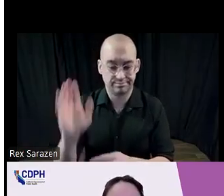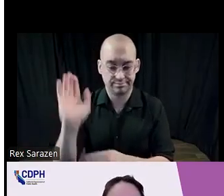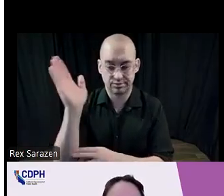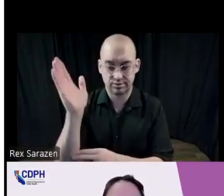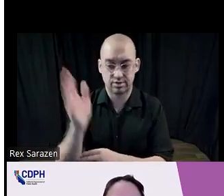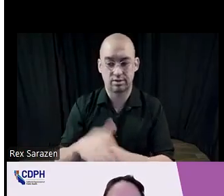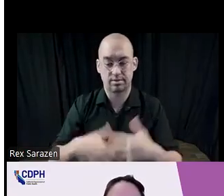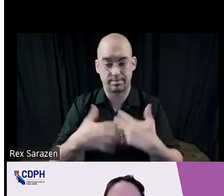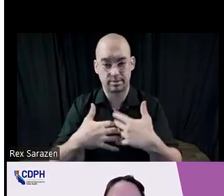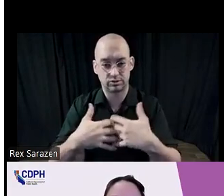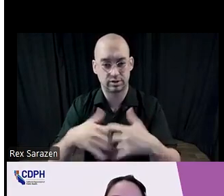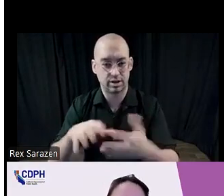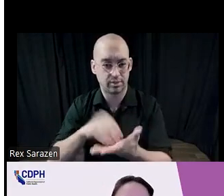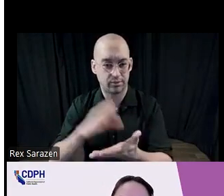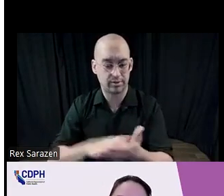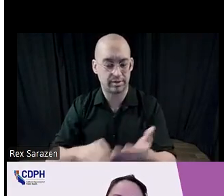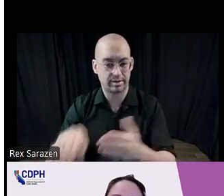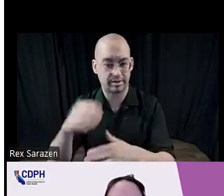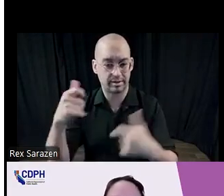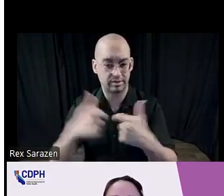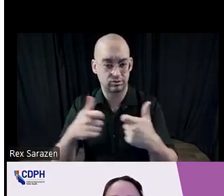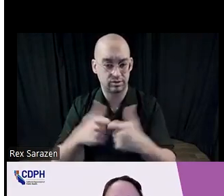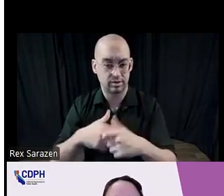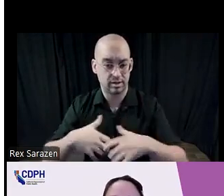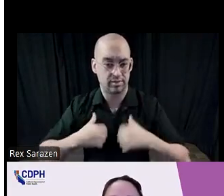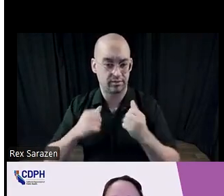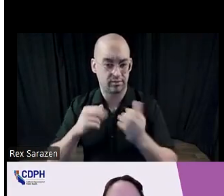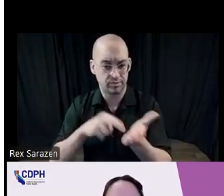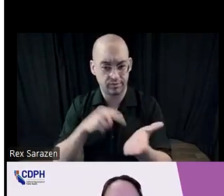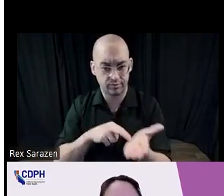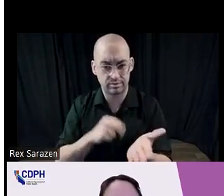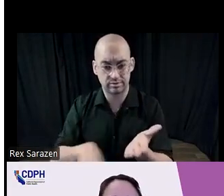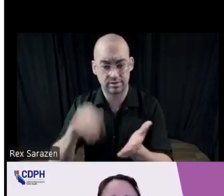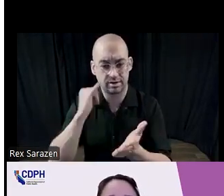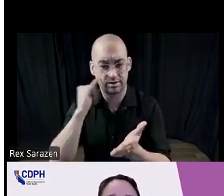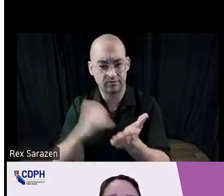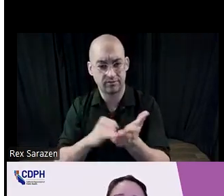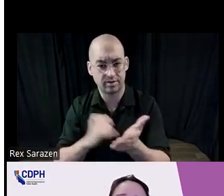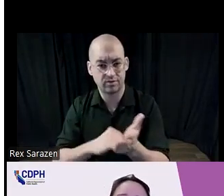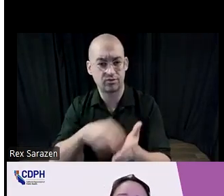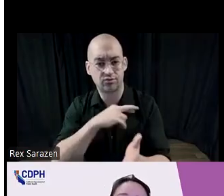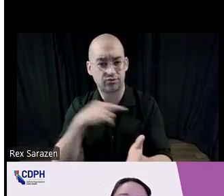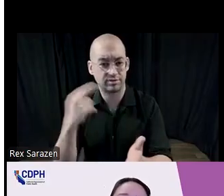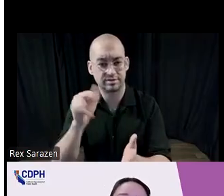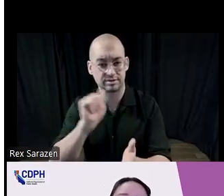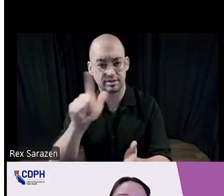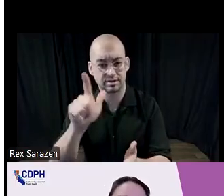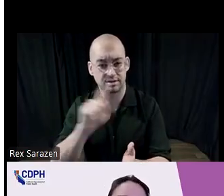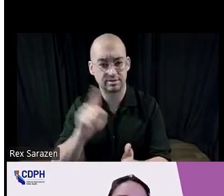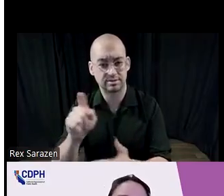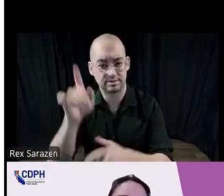machine learning in electronic health records to identify the risks of Alzheimer's disease. And we are